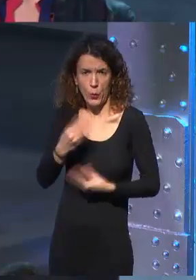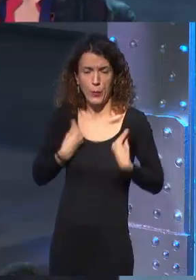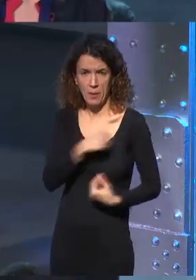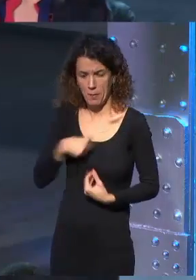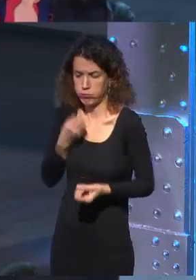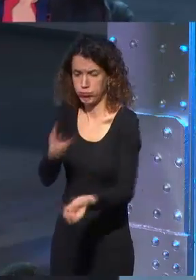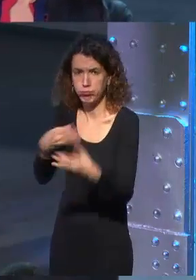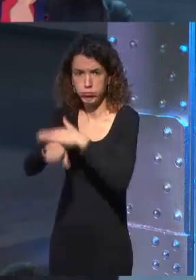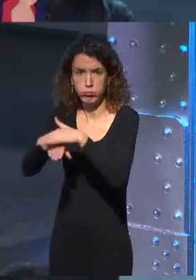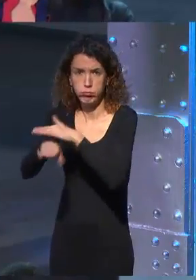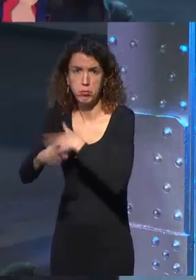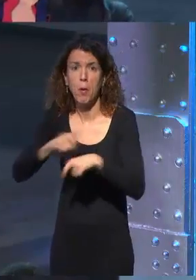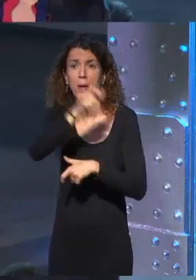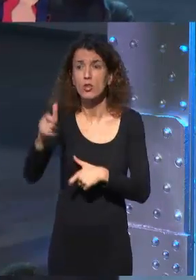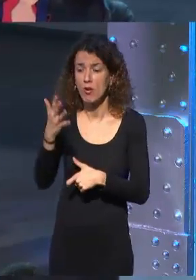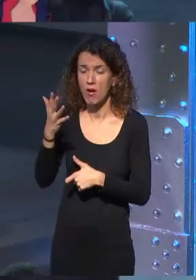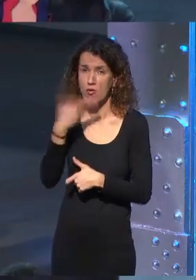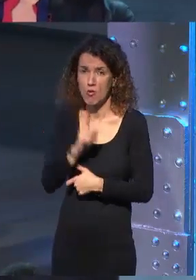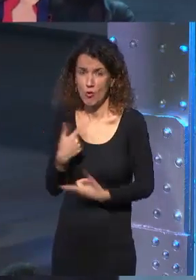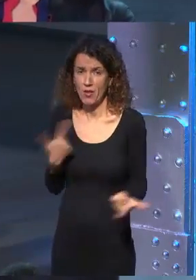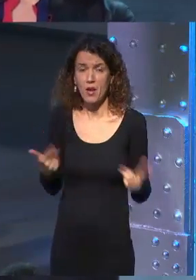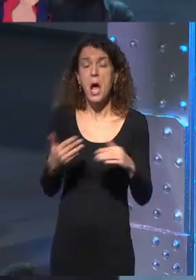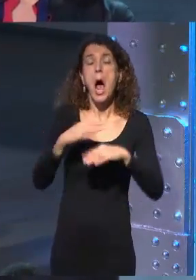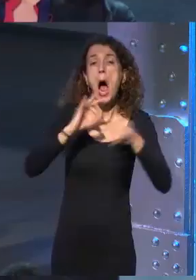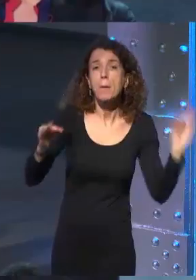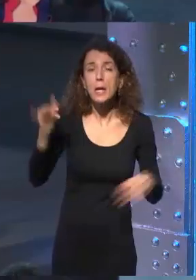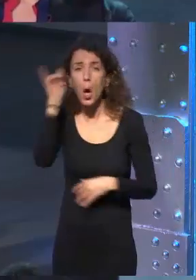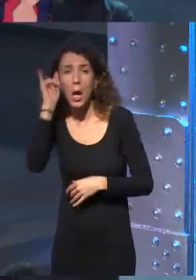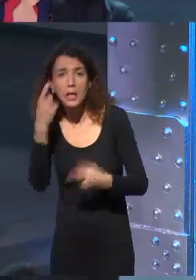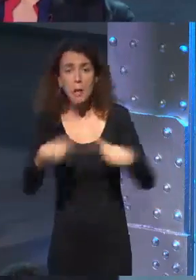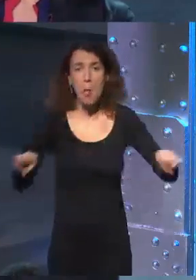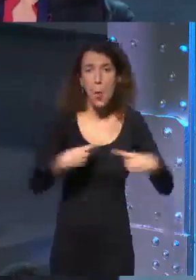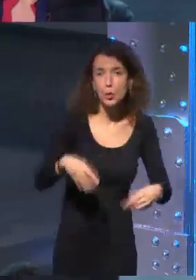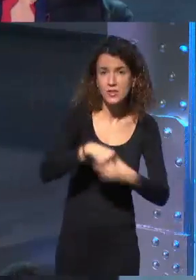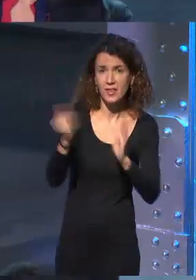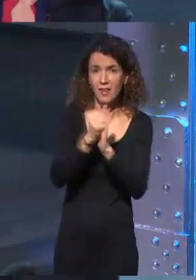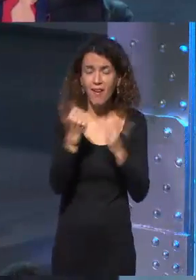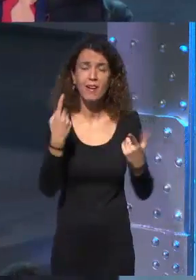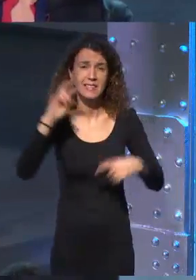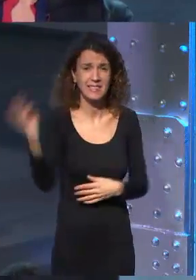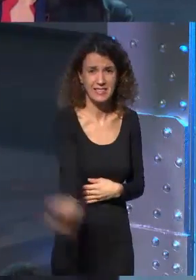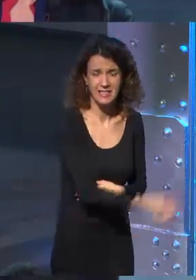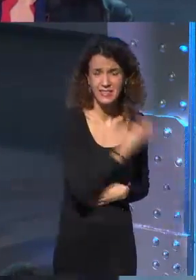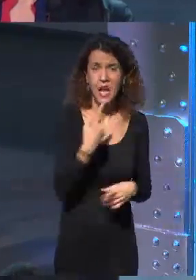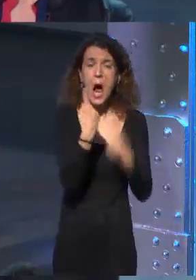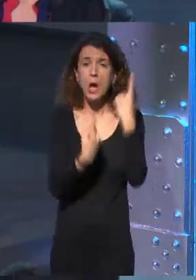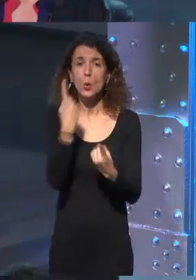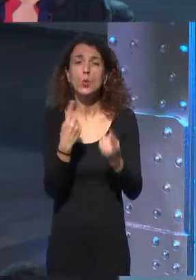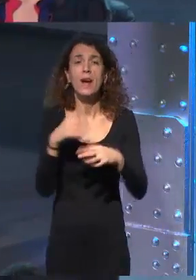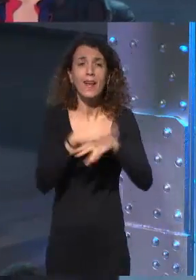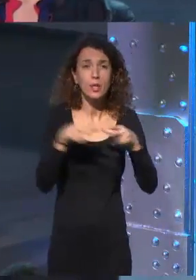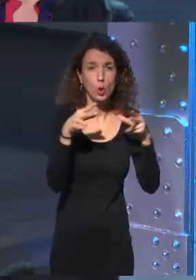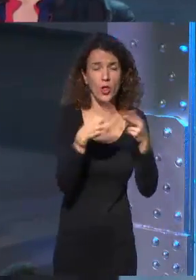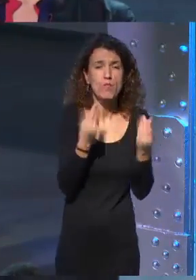the school where they go to, etc. But in the digital world, we provide a lot of information through our Instagram